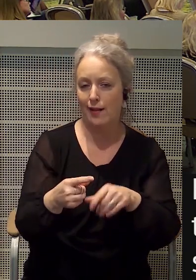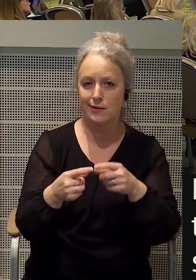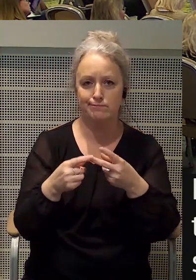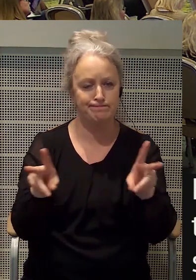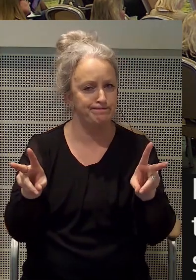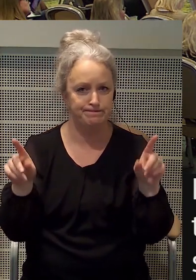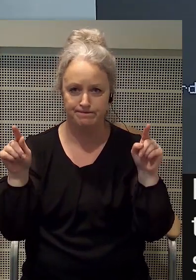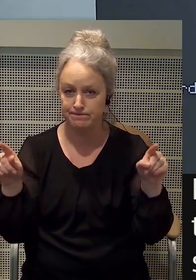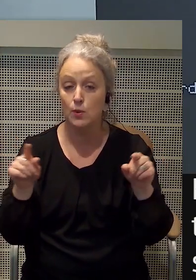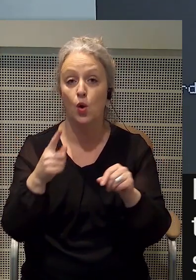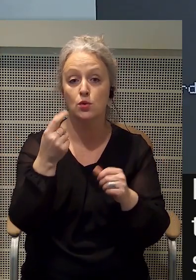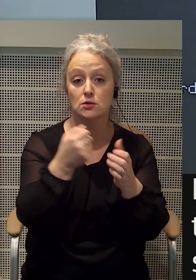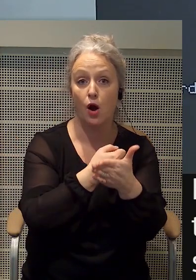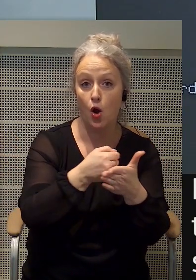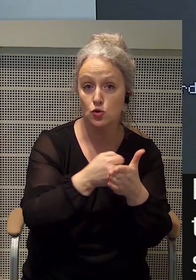So,